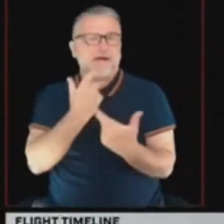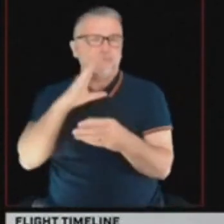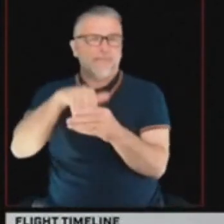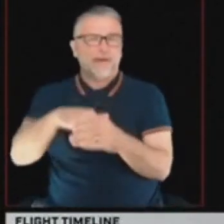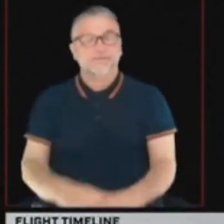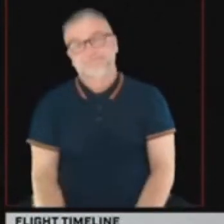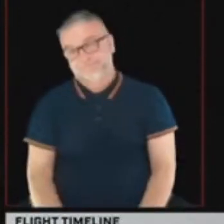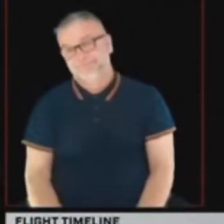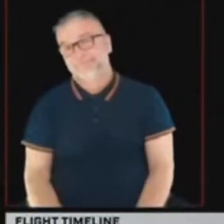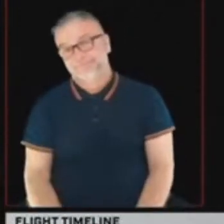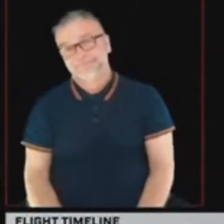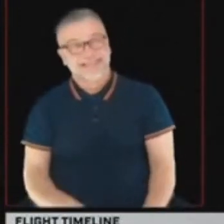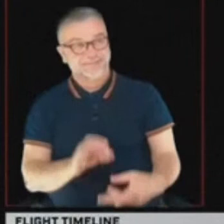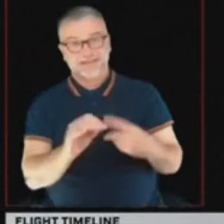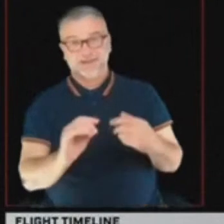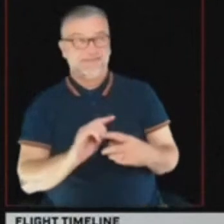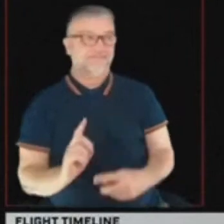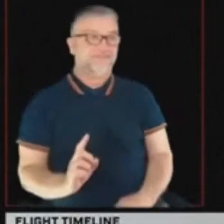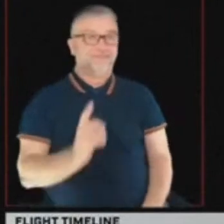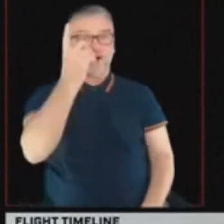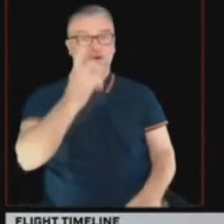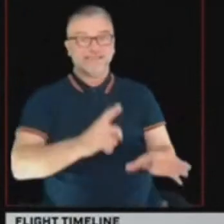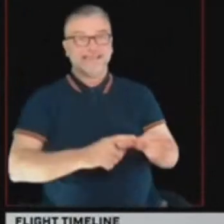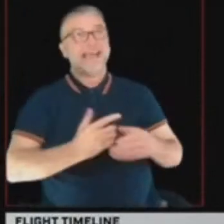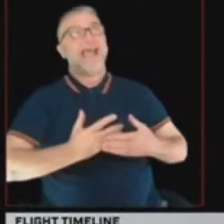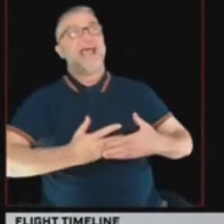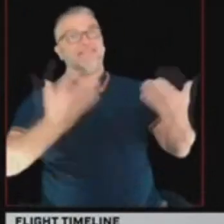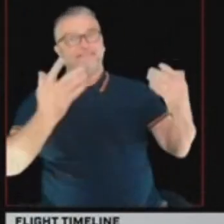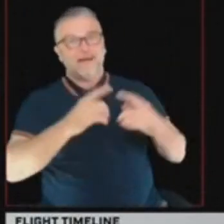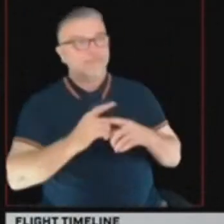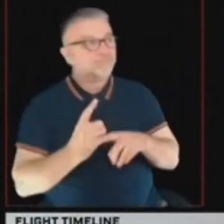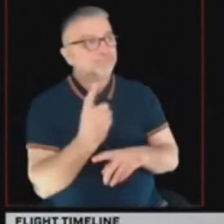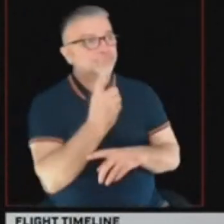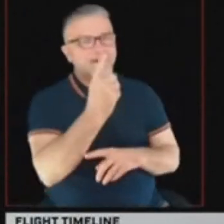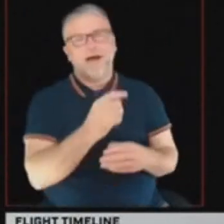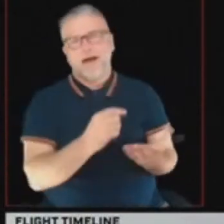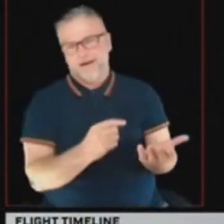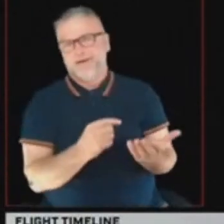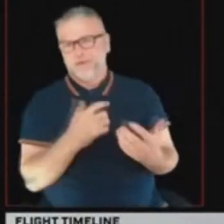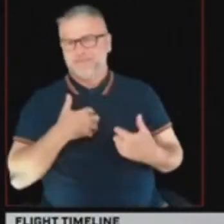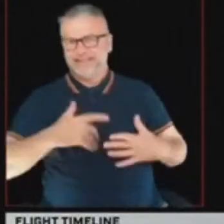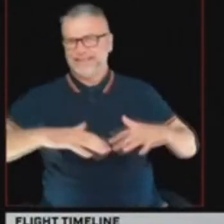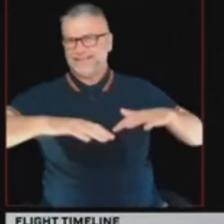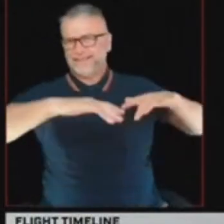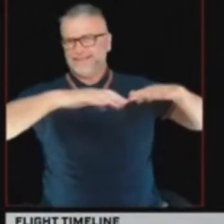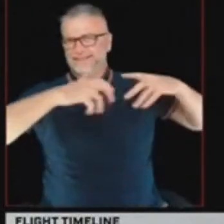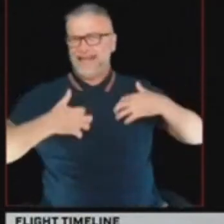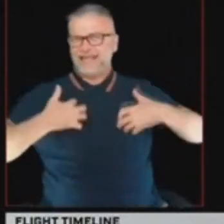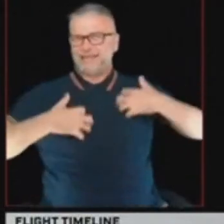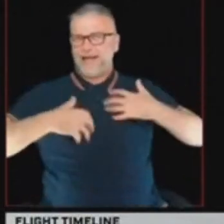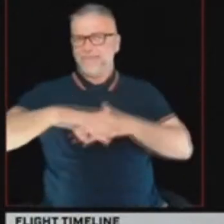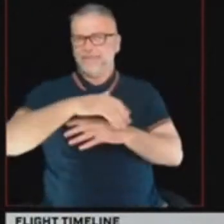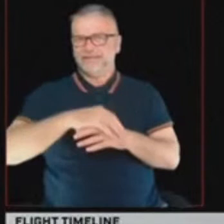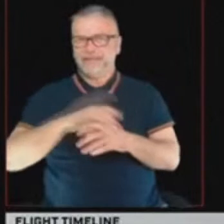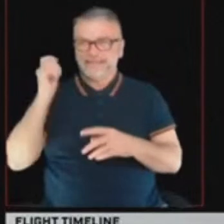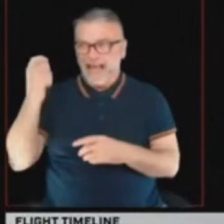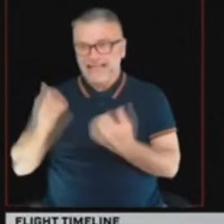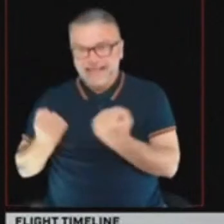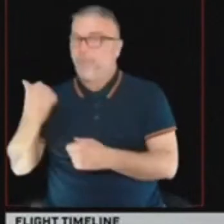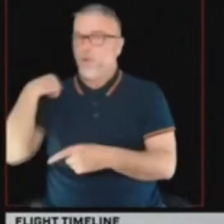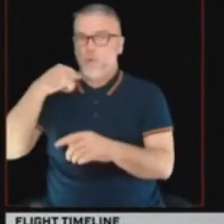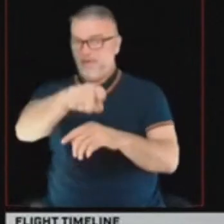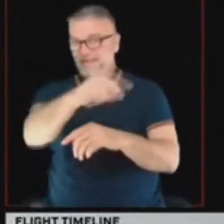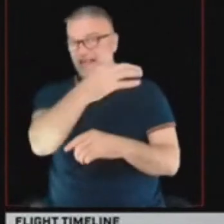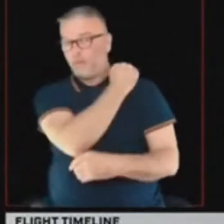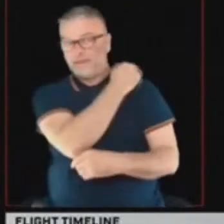historical first here, I mean, it really means something to be part of it. So it is, you can feel that excitement, totally. Whether it's in the taxi cab or at the launch site. Yeah. And